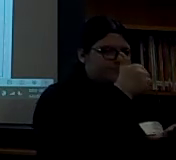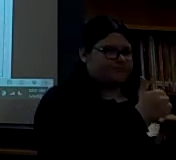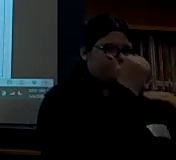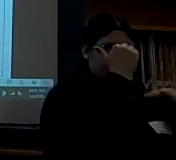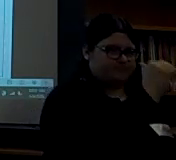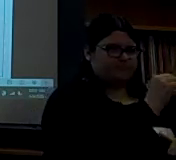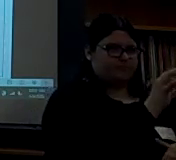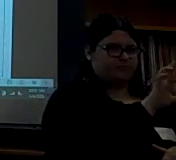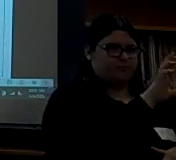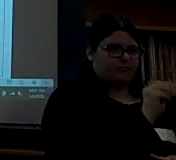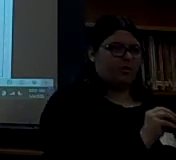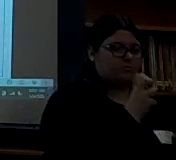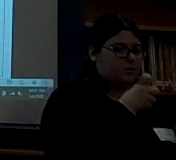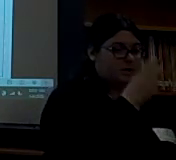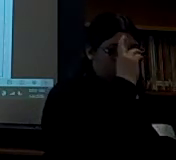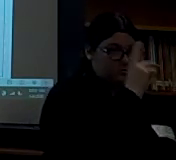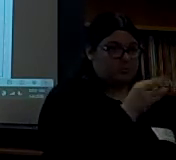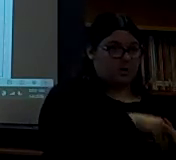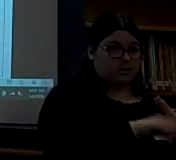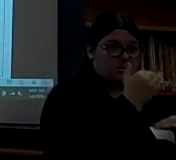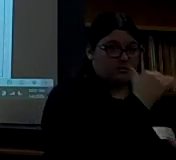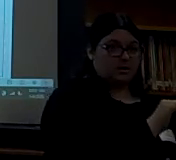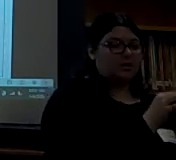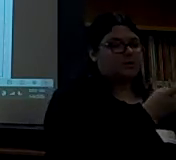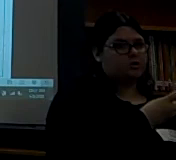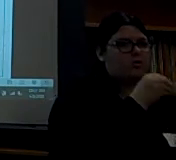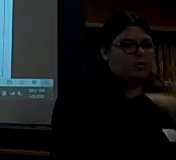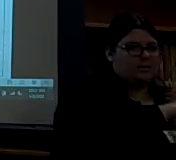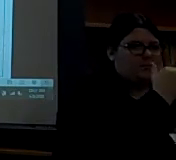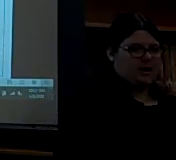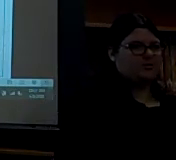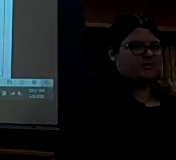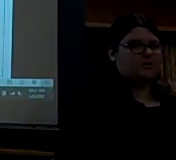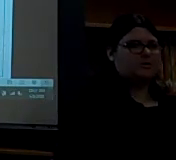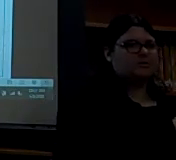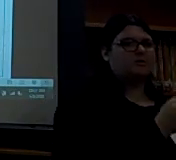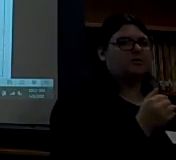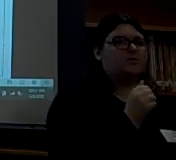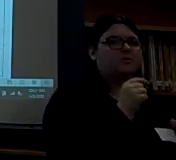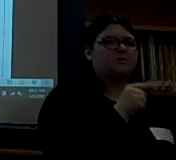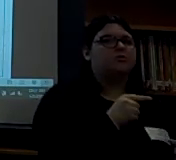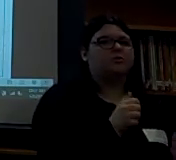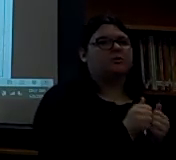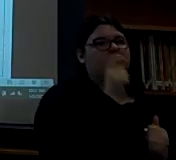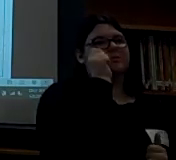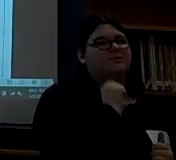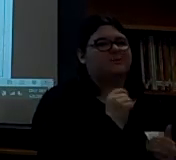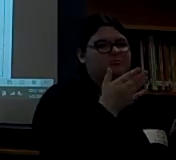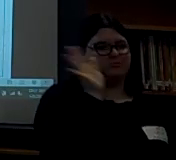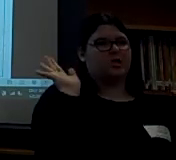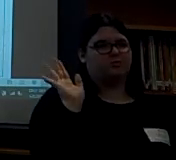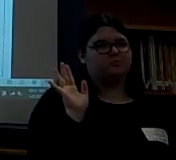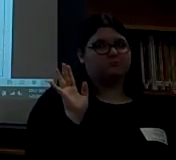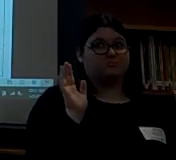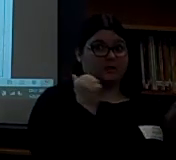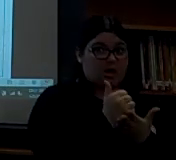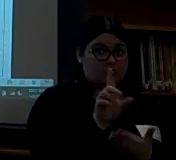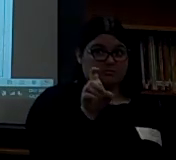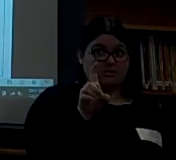boundaries, giving them respect within the boundary and control within the boundary. That's how you deal with teenagers, very generally. Does that help?